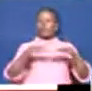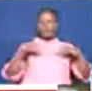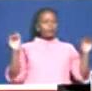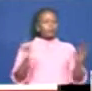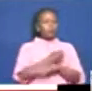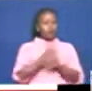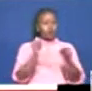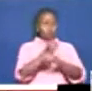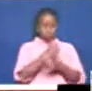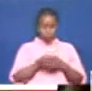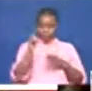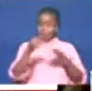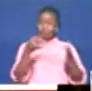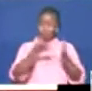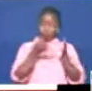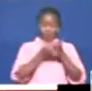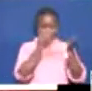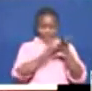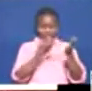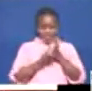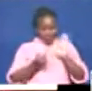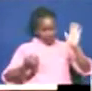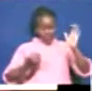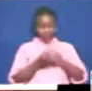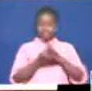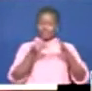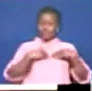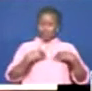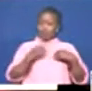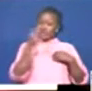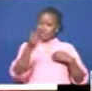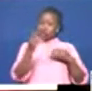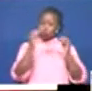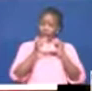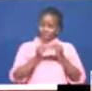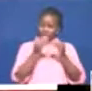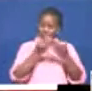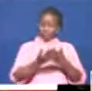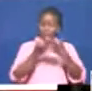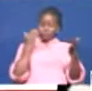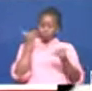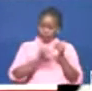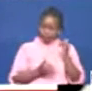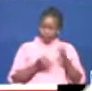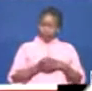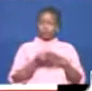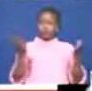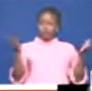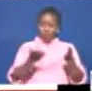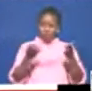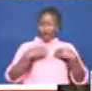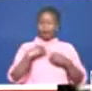is in the affidavits. There were two meetings prior to that final meeting. One where there were visitors from